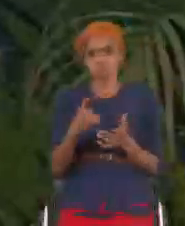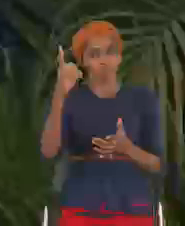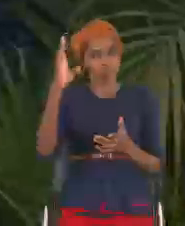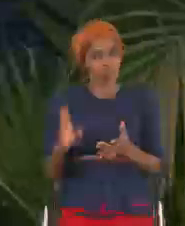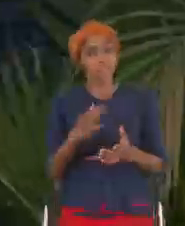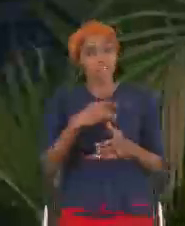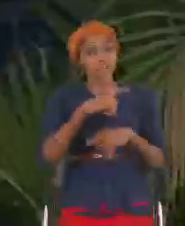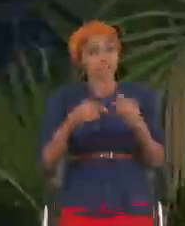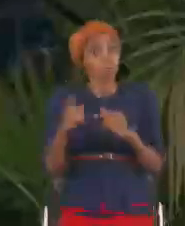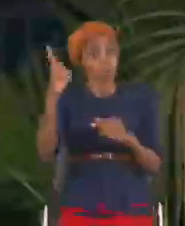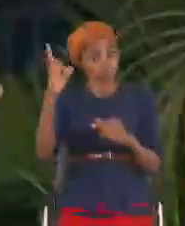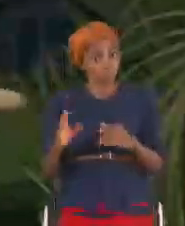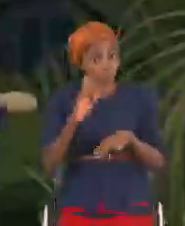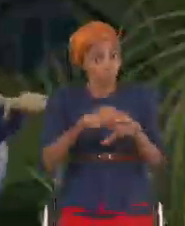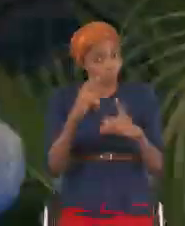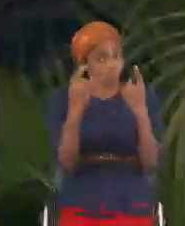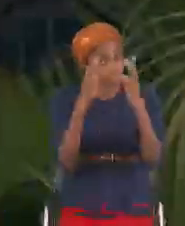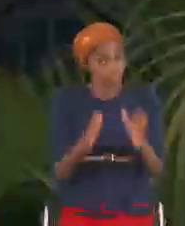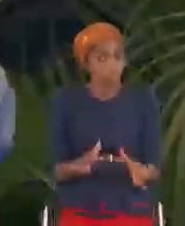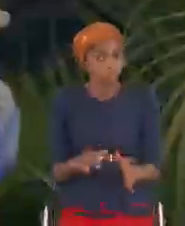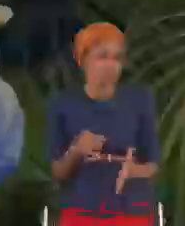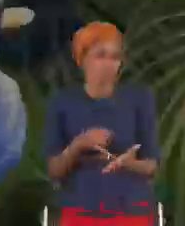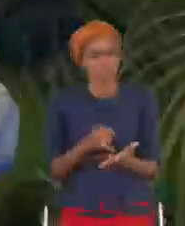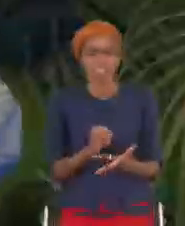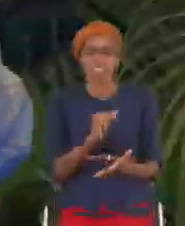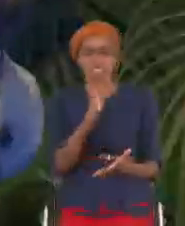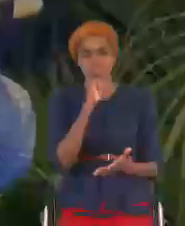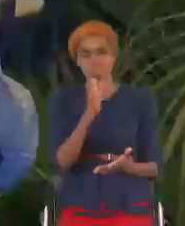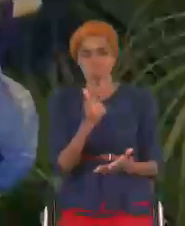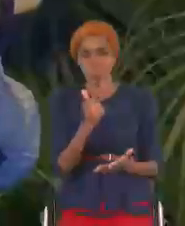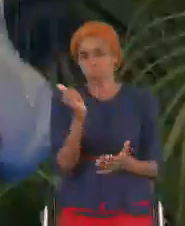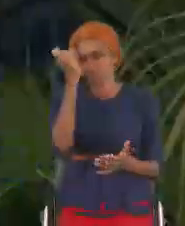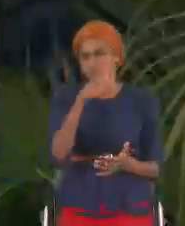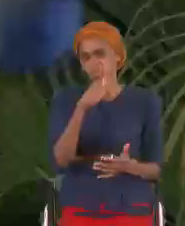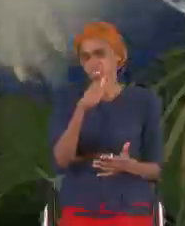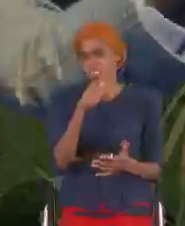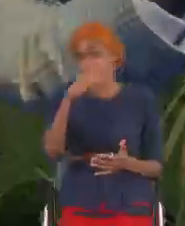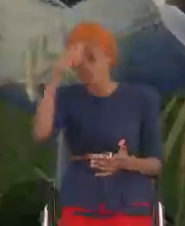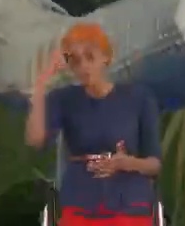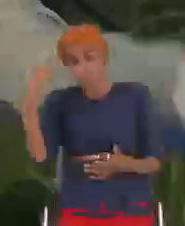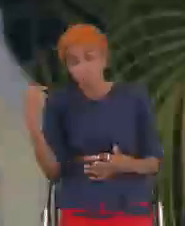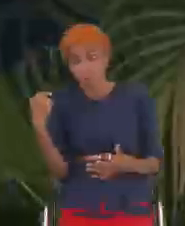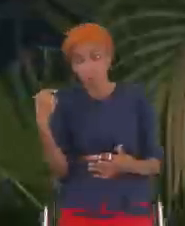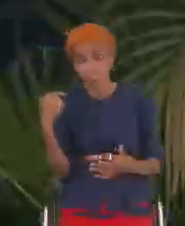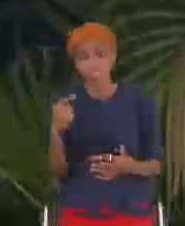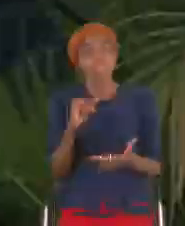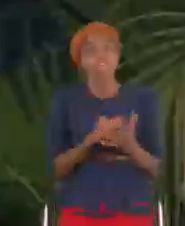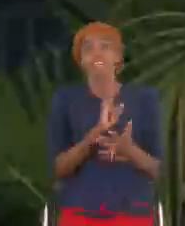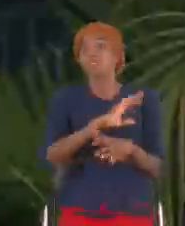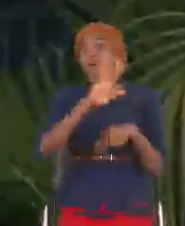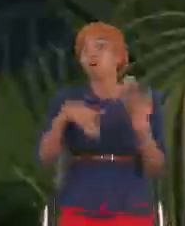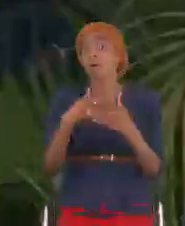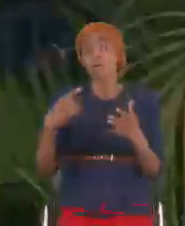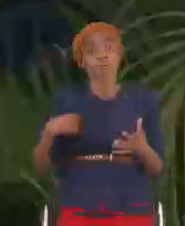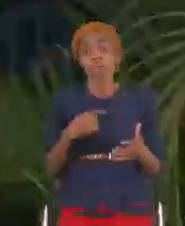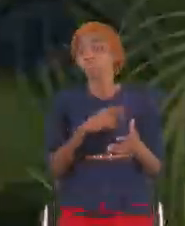And when God calls you a sinner, it's not anything strange, because that's all we were before